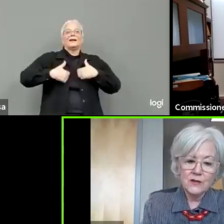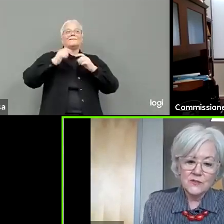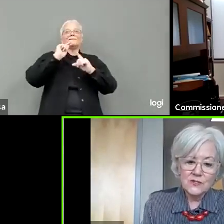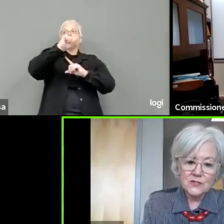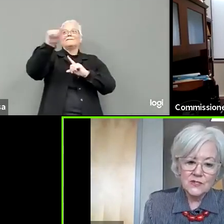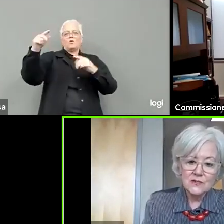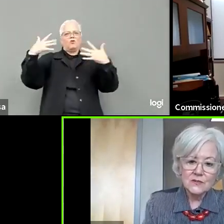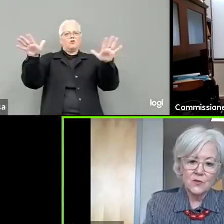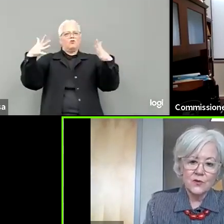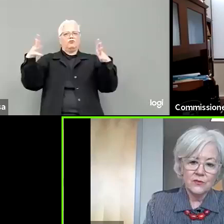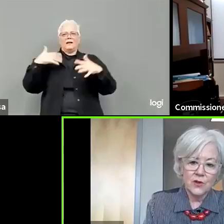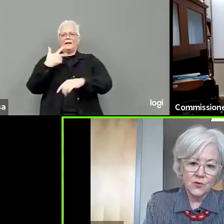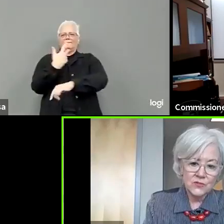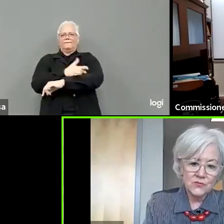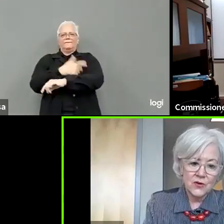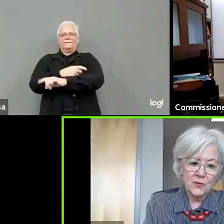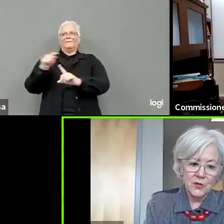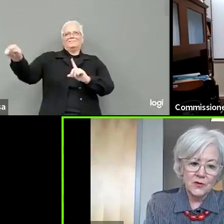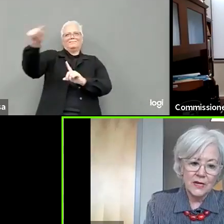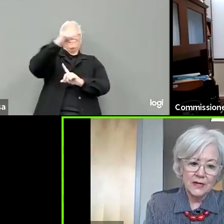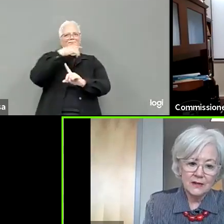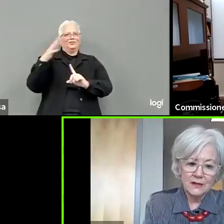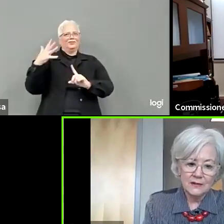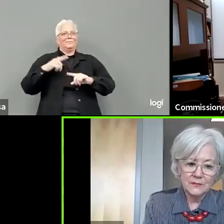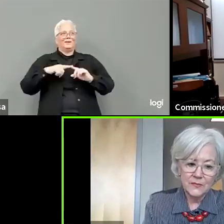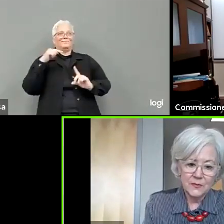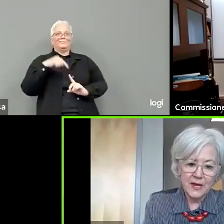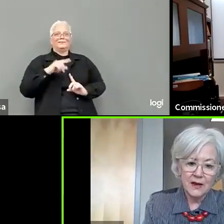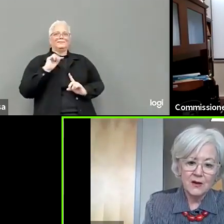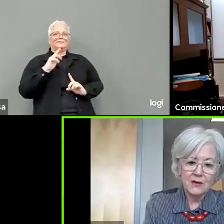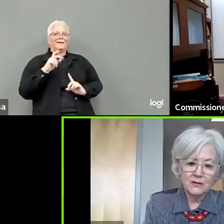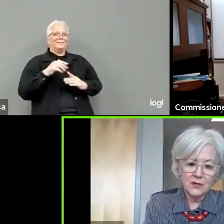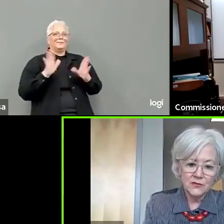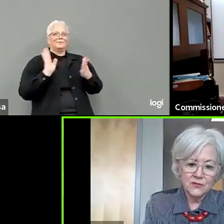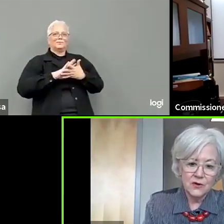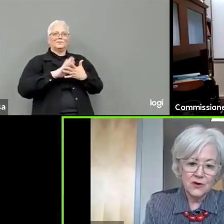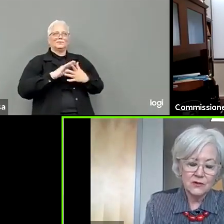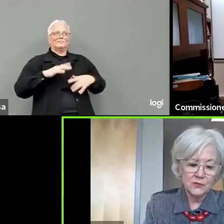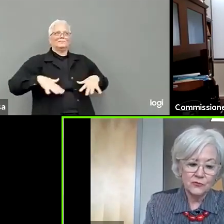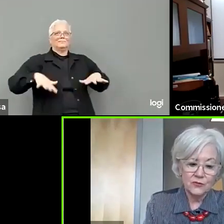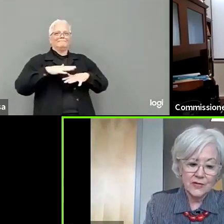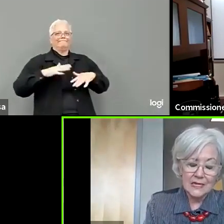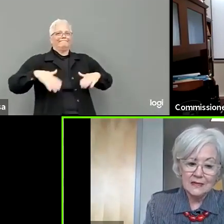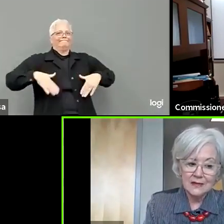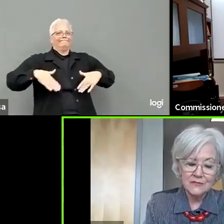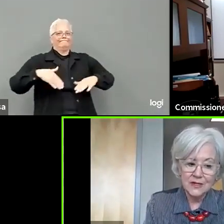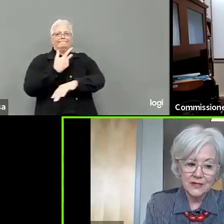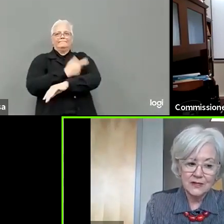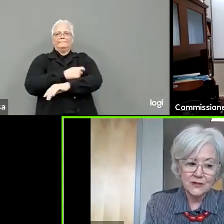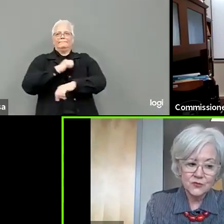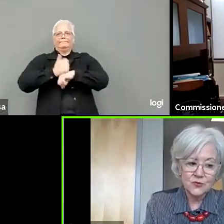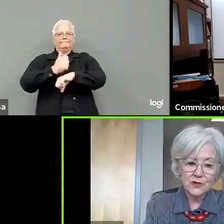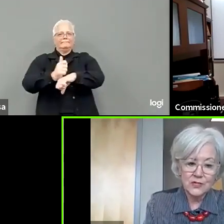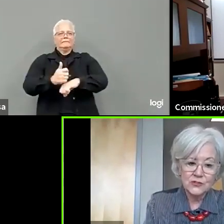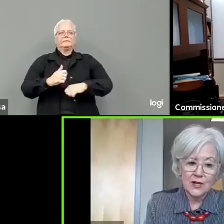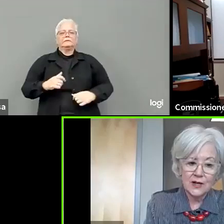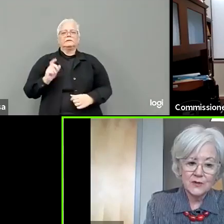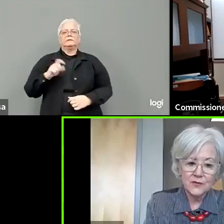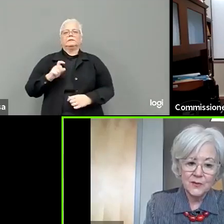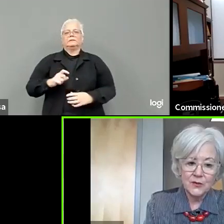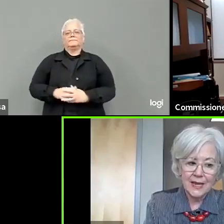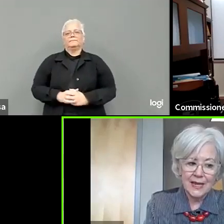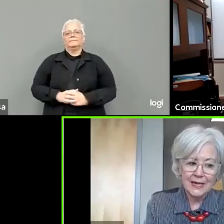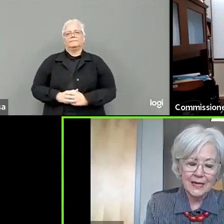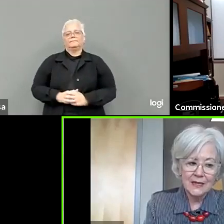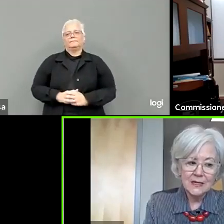we are consistent with the goals of our community. The mayor, Dr. Dart, Commissioner Keith have done an extraordinary job